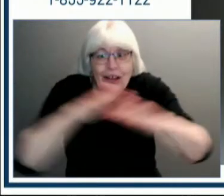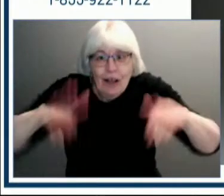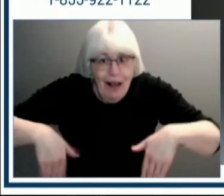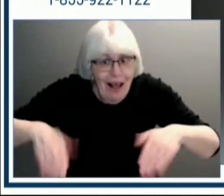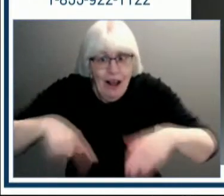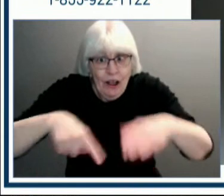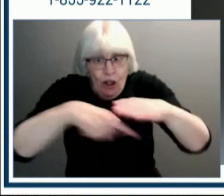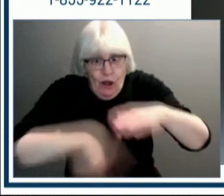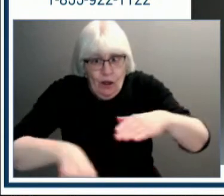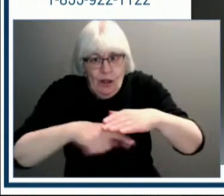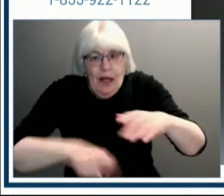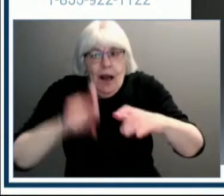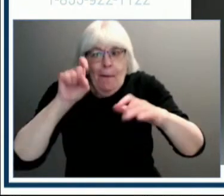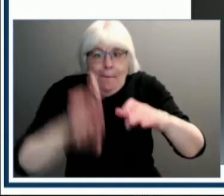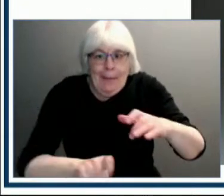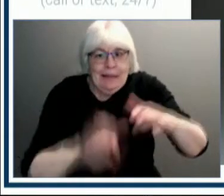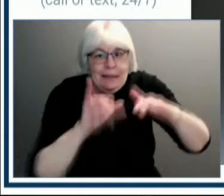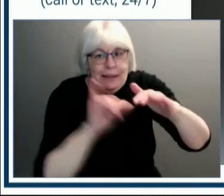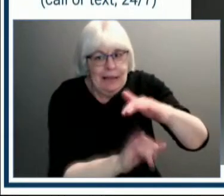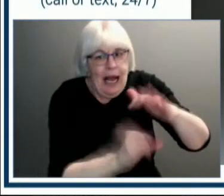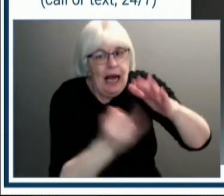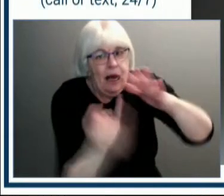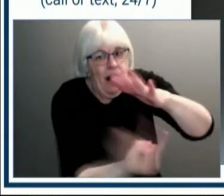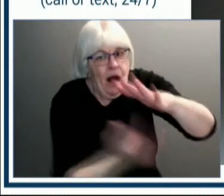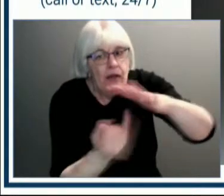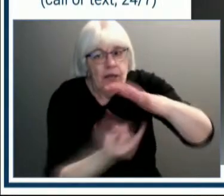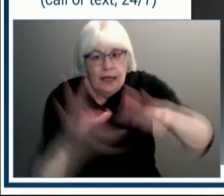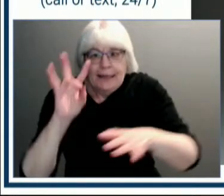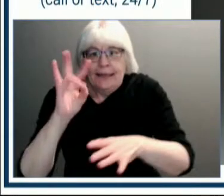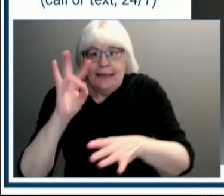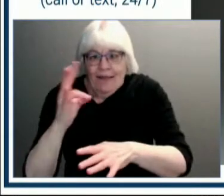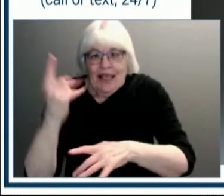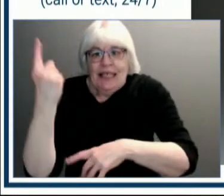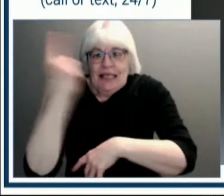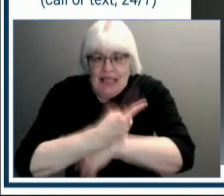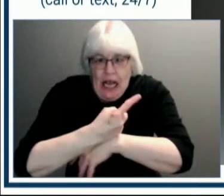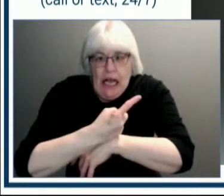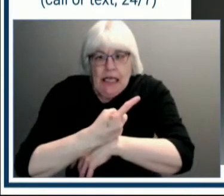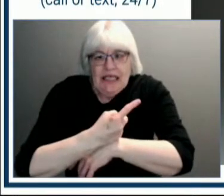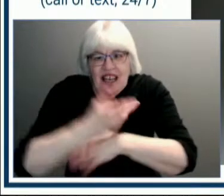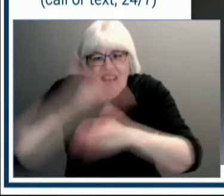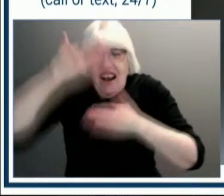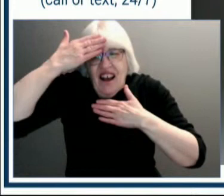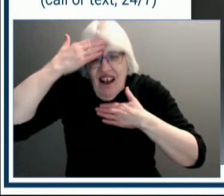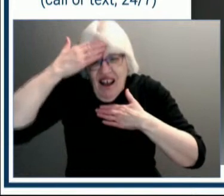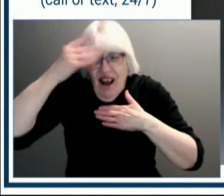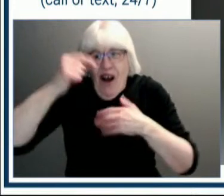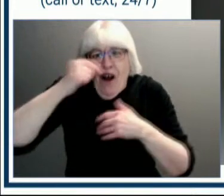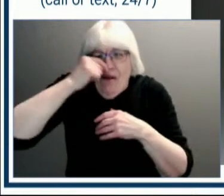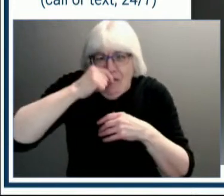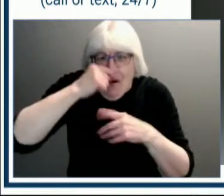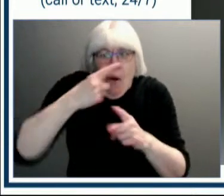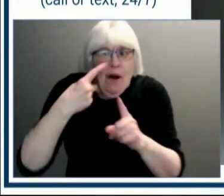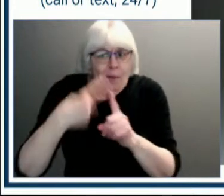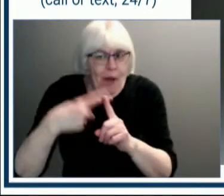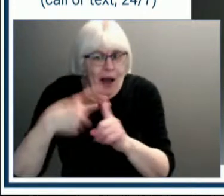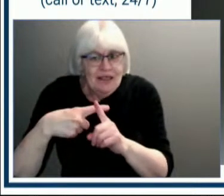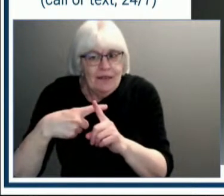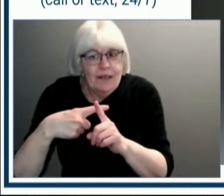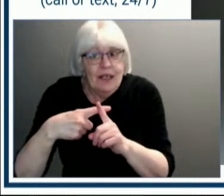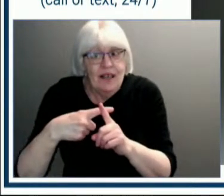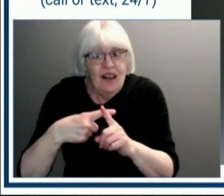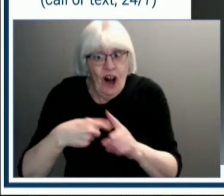for 7 days following the start of symptoms or a positive test. And if they're asymptomatic or their symptoms